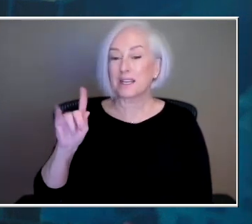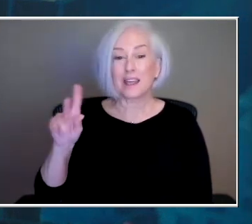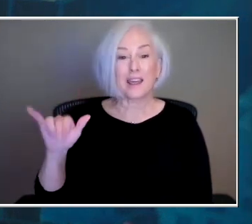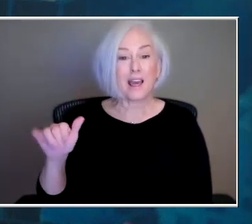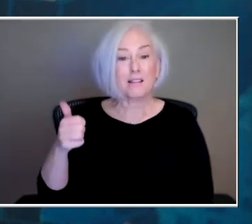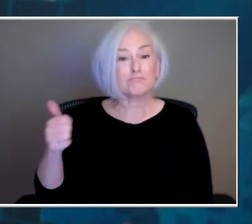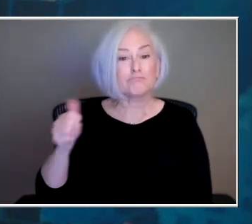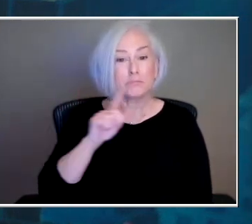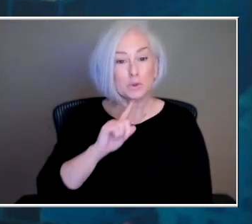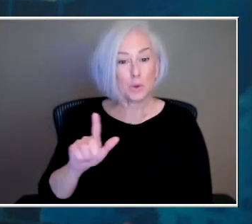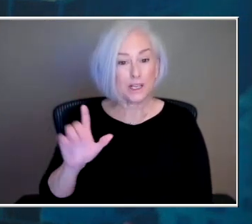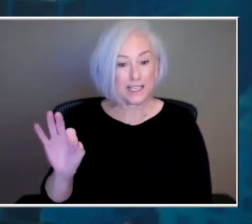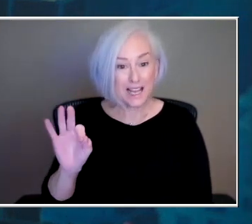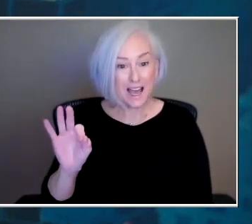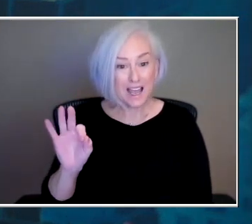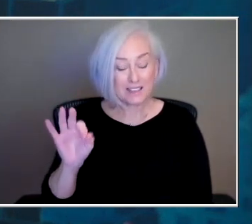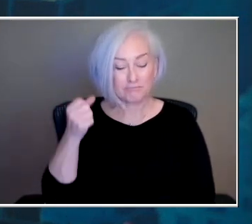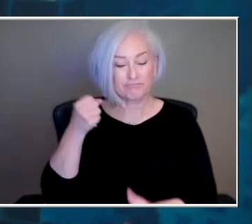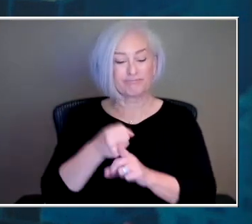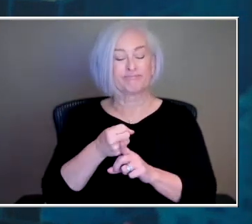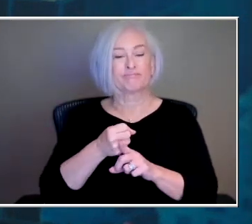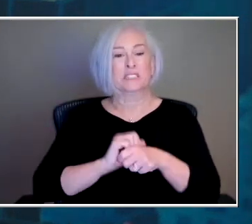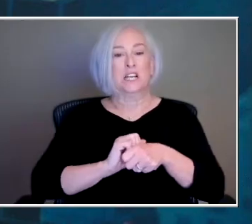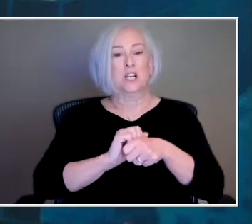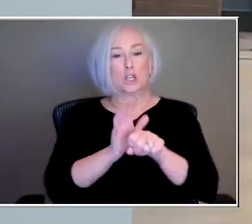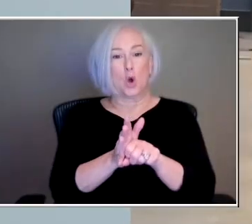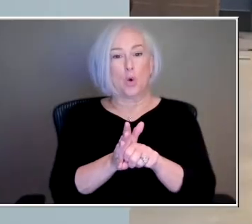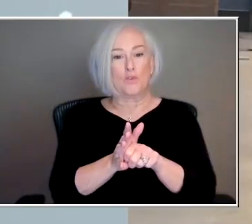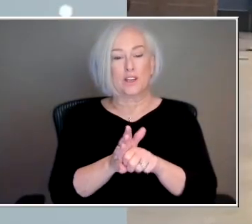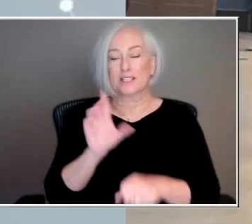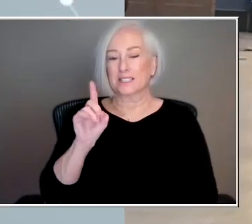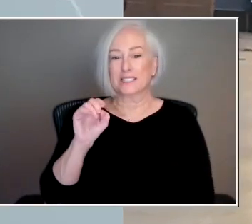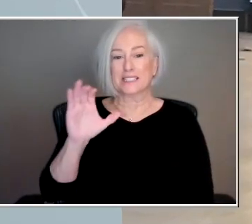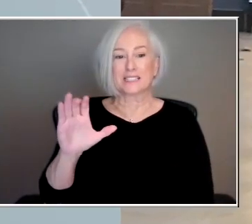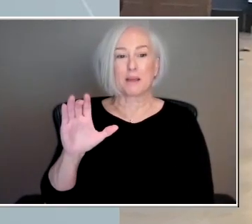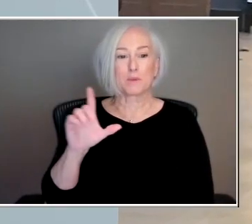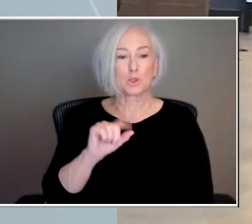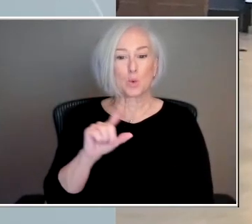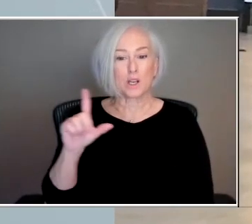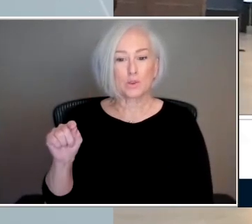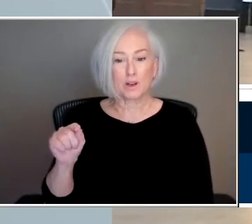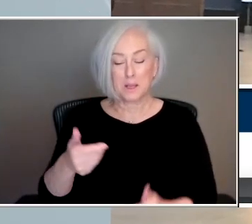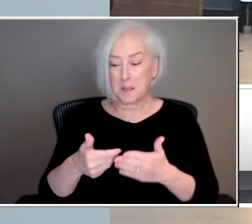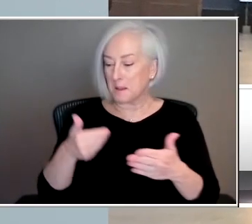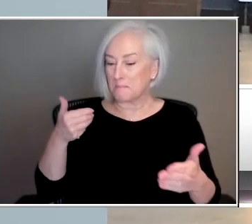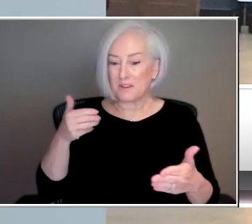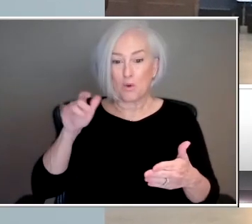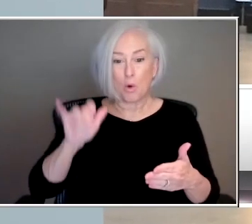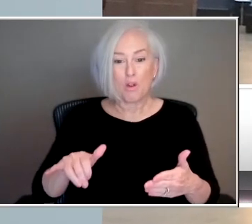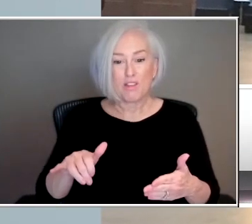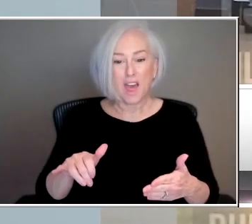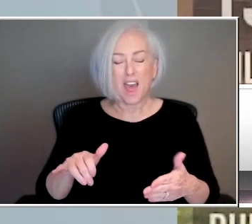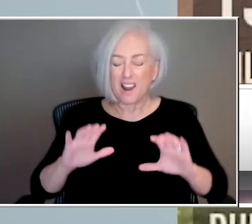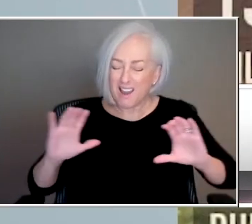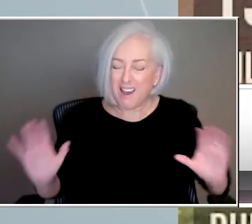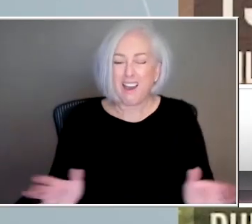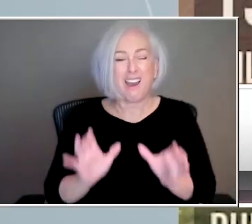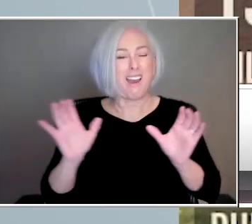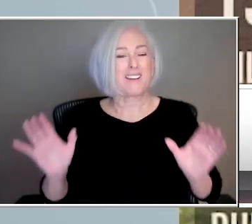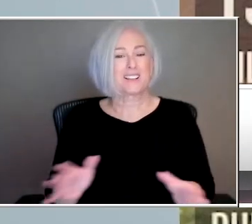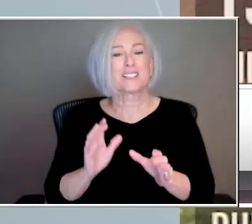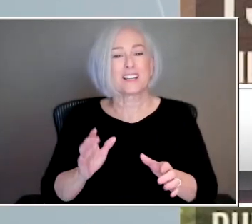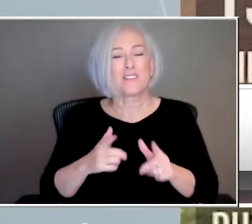got COVID in December of 2020. Before that, she was so active. She was a long-distance runner who hadn't taken a sick day